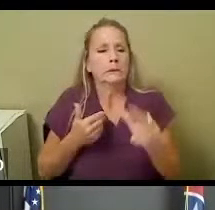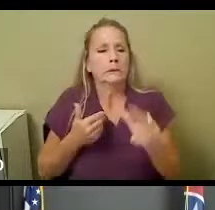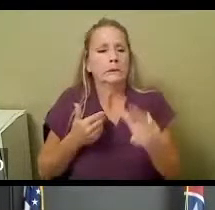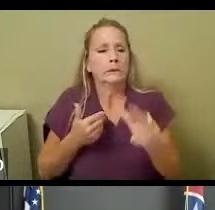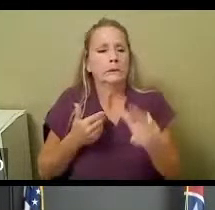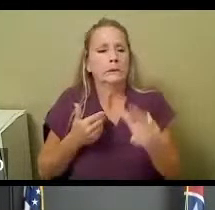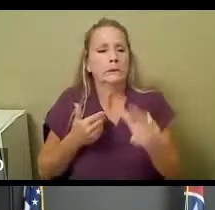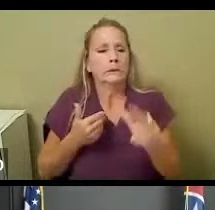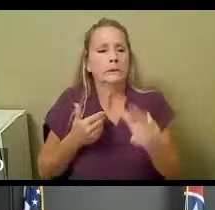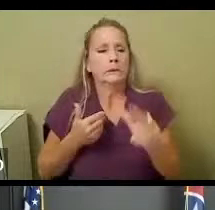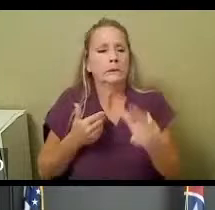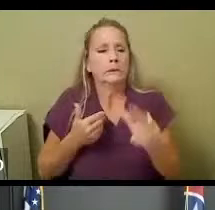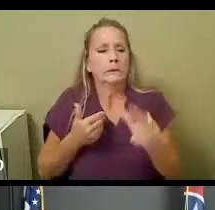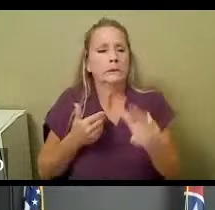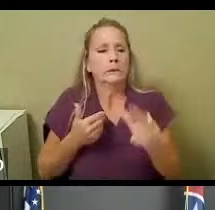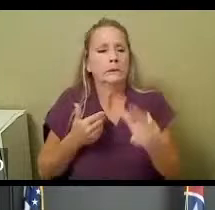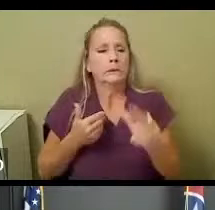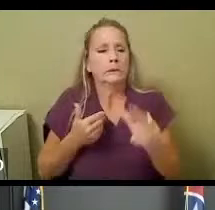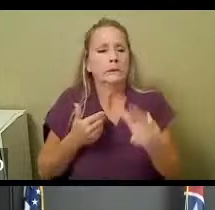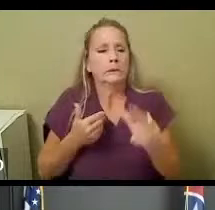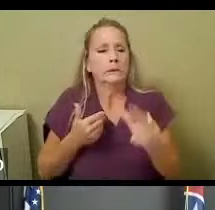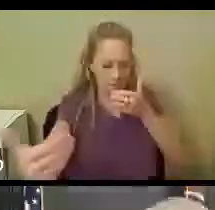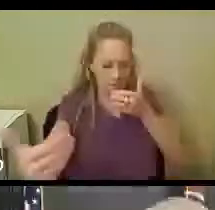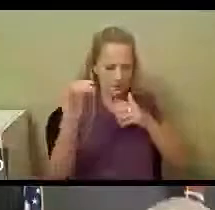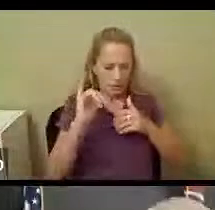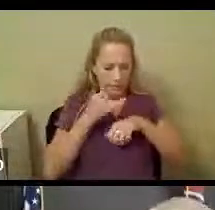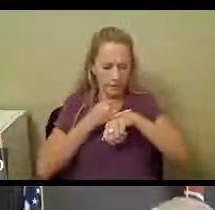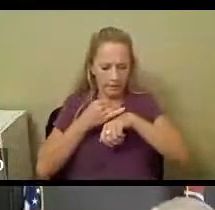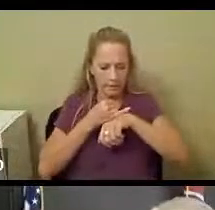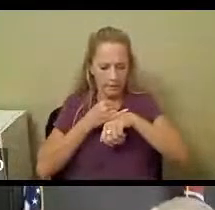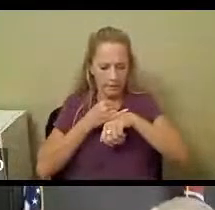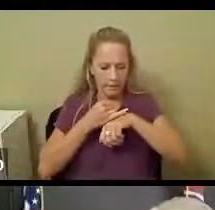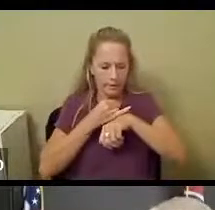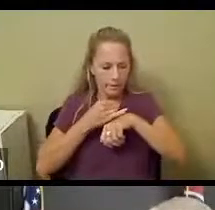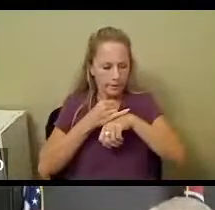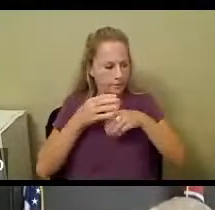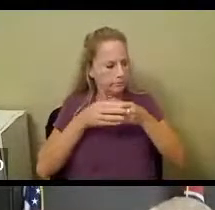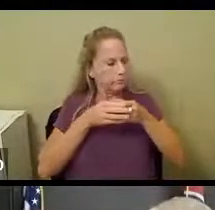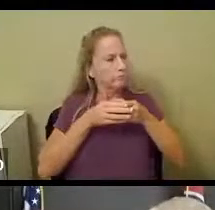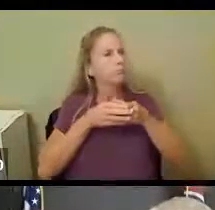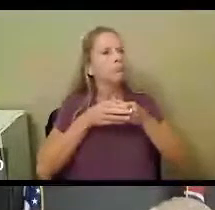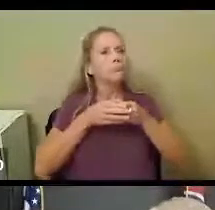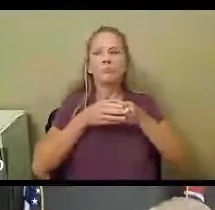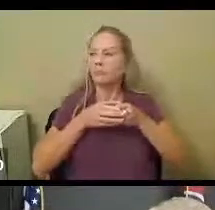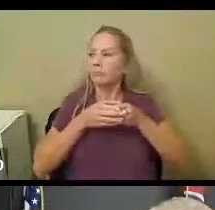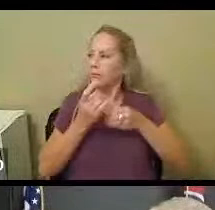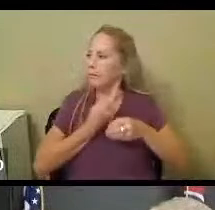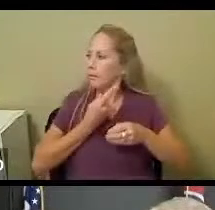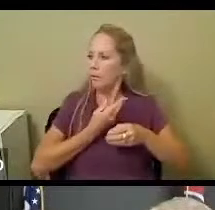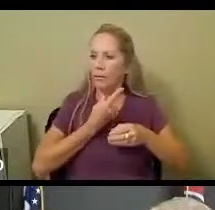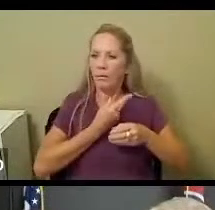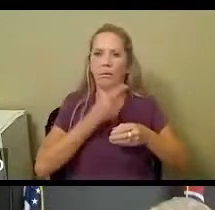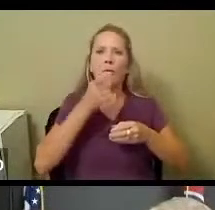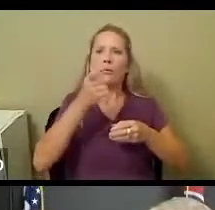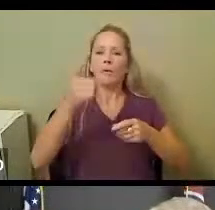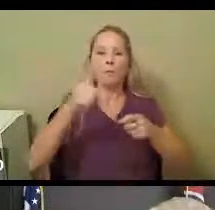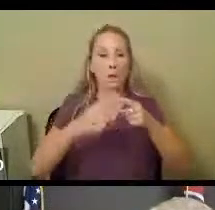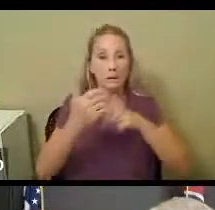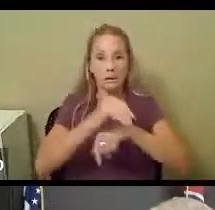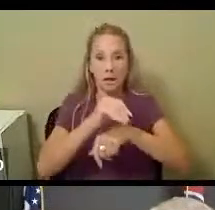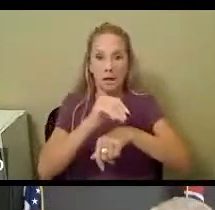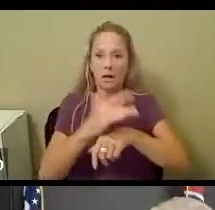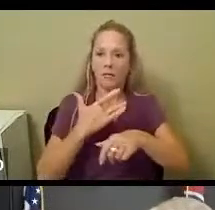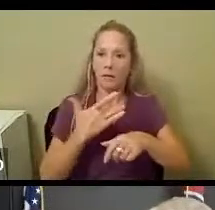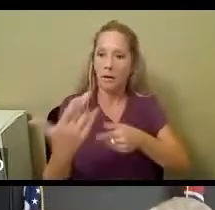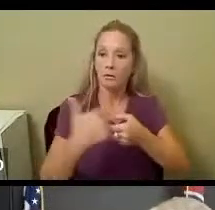sometimes I feel we're out on an island. I think felt a little more support this evening as we talked to people. But honestly, sometimes I feel